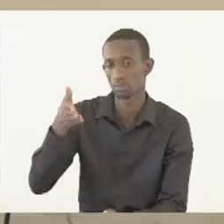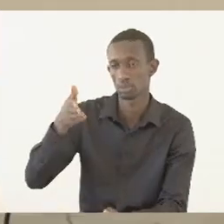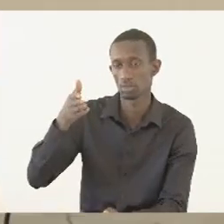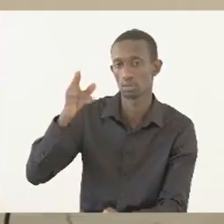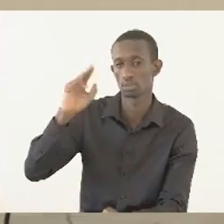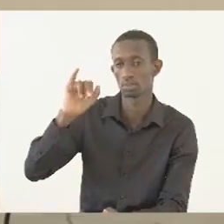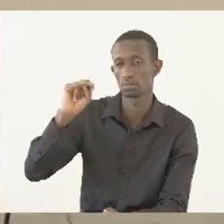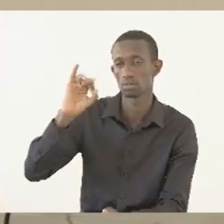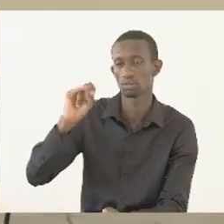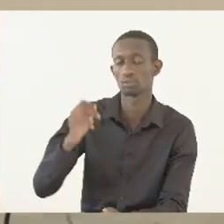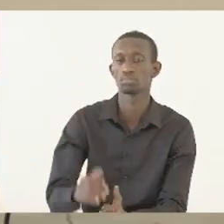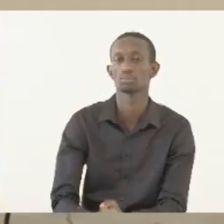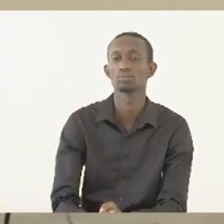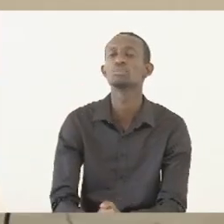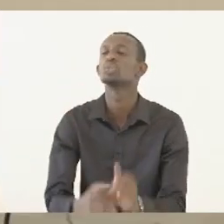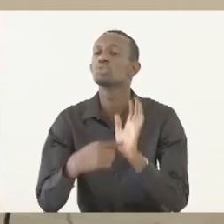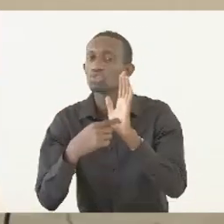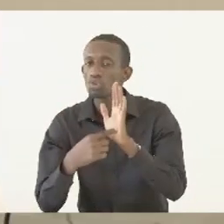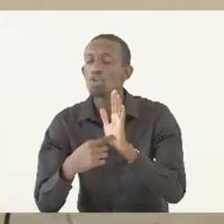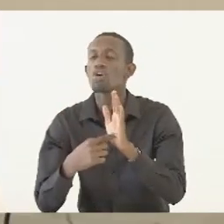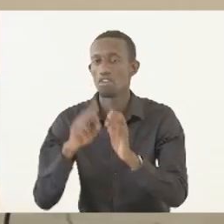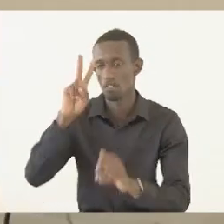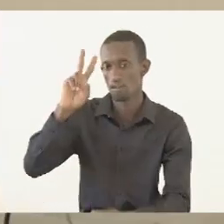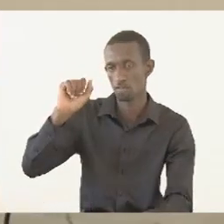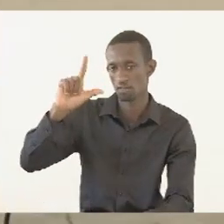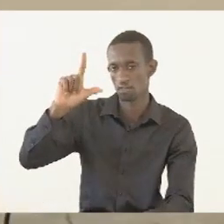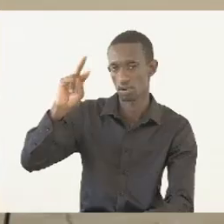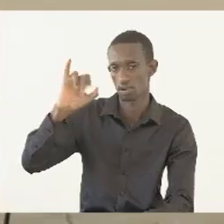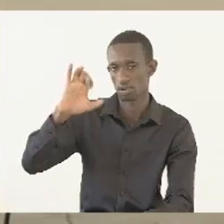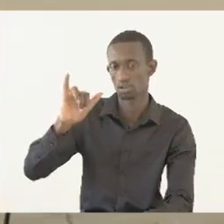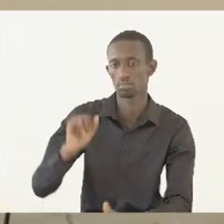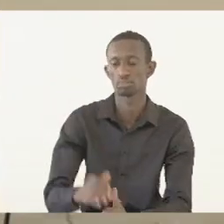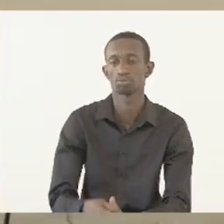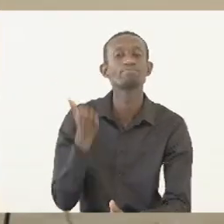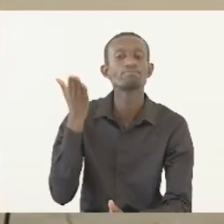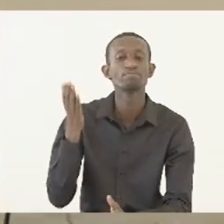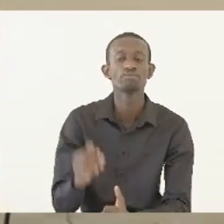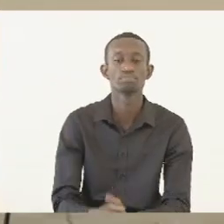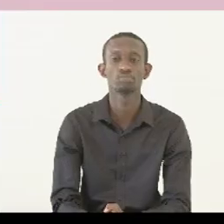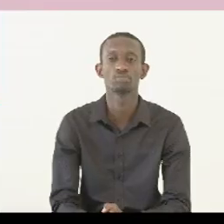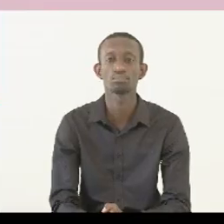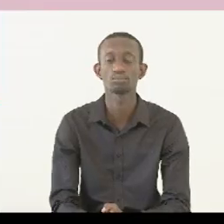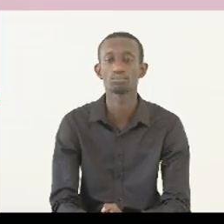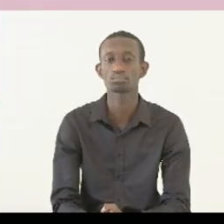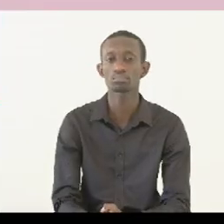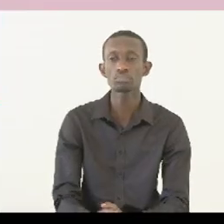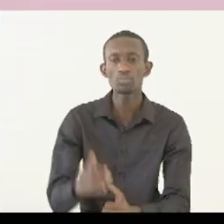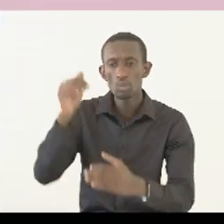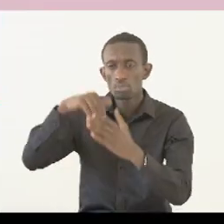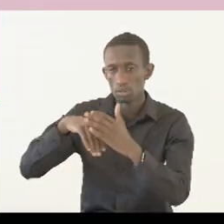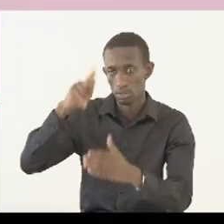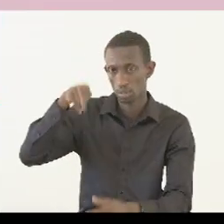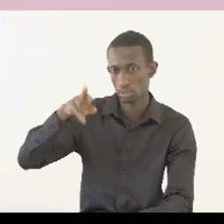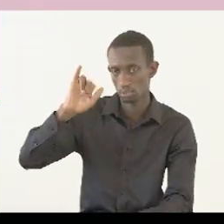ions or the radicals show the valences of those radicals. And for elements in the periodic table, we